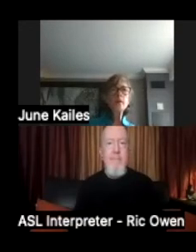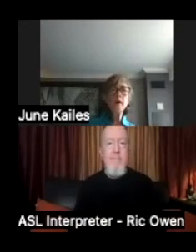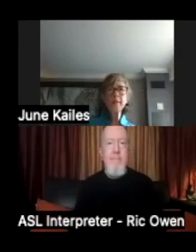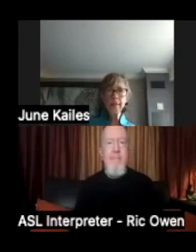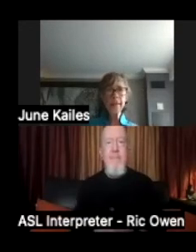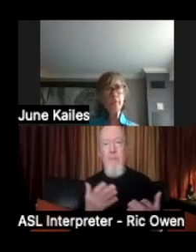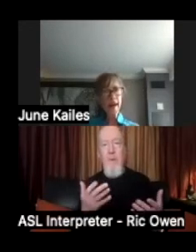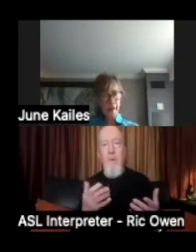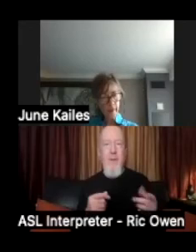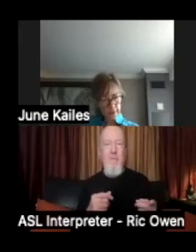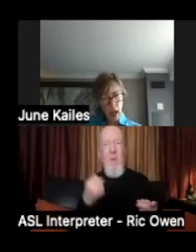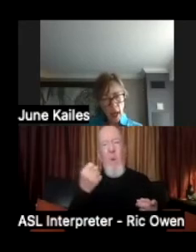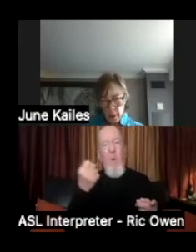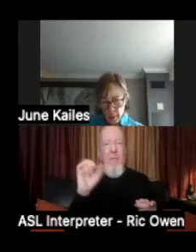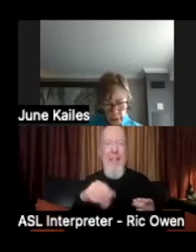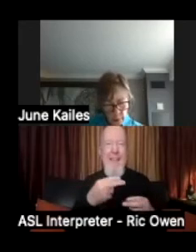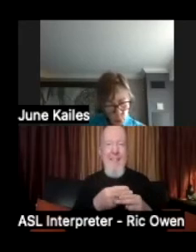Well, we'll hold that slide. But anyways,